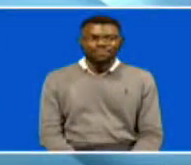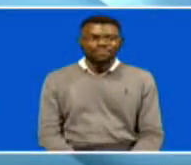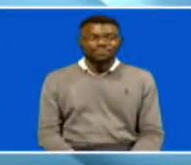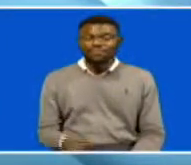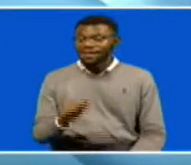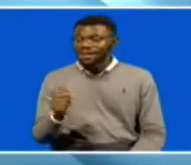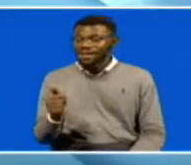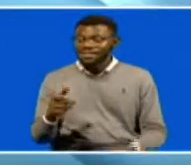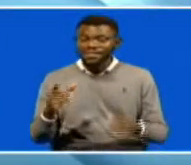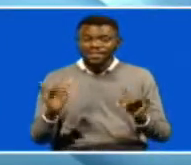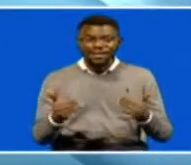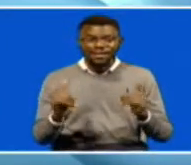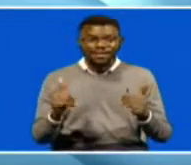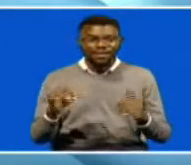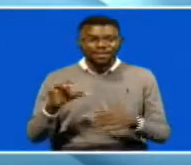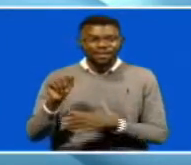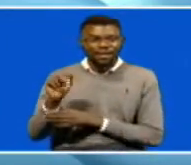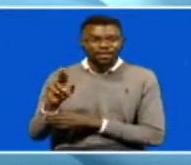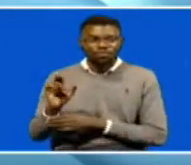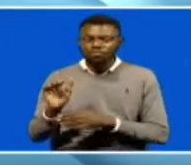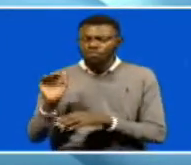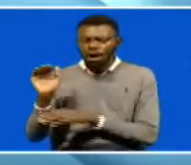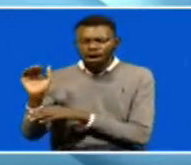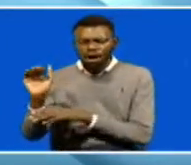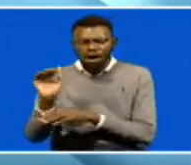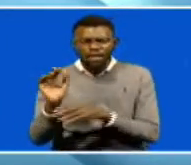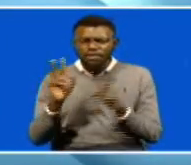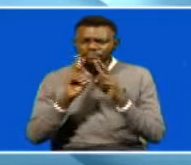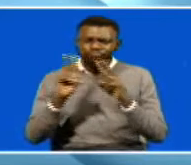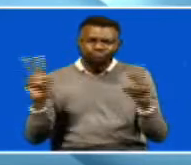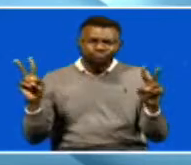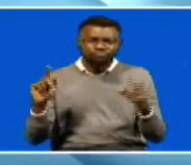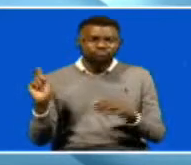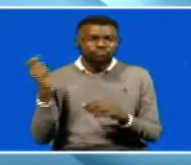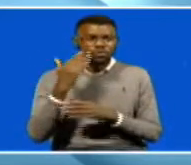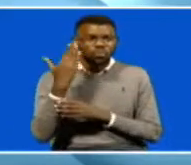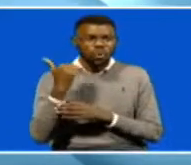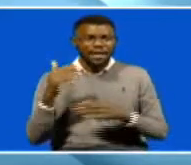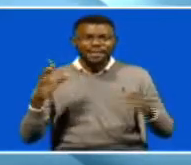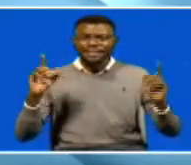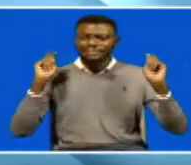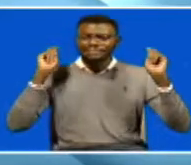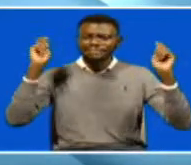Now, in other news, the African Union has called for calm and restraint in Kenya following protests by